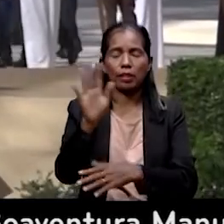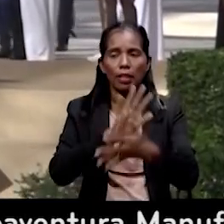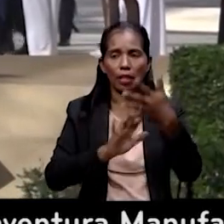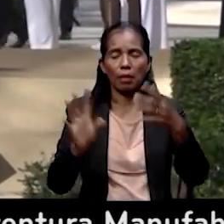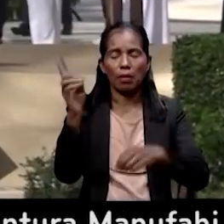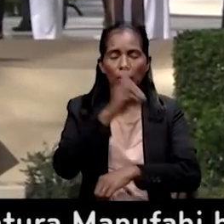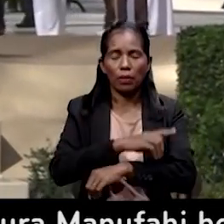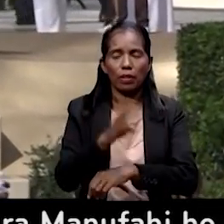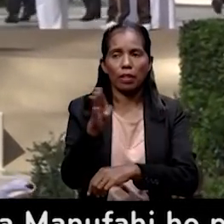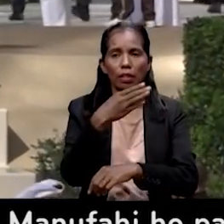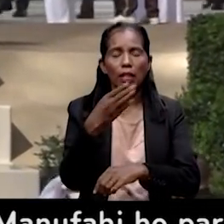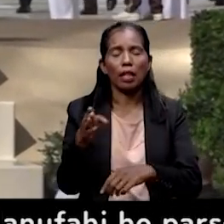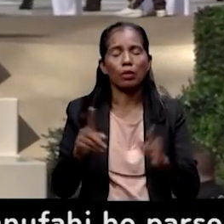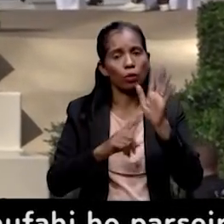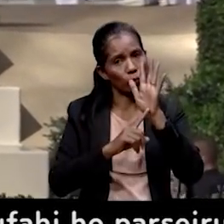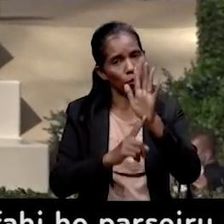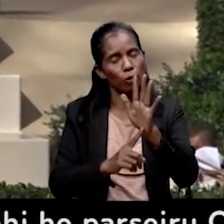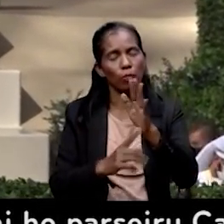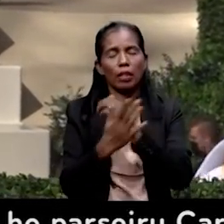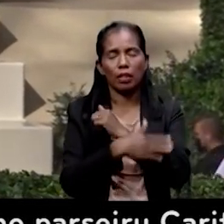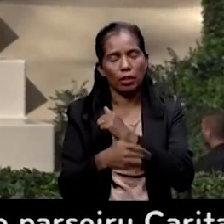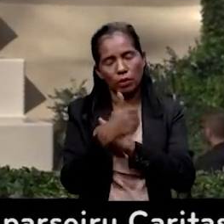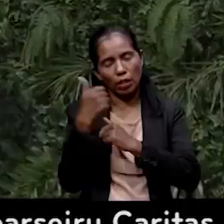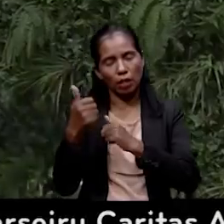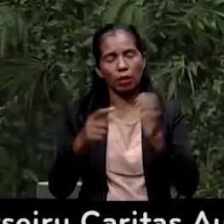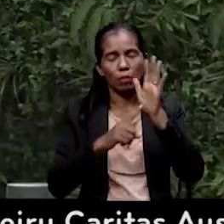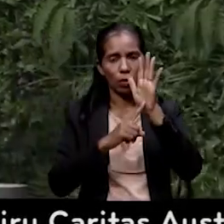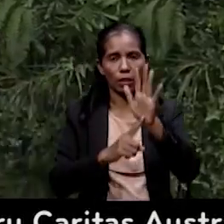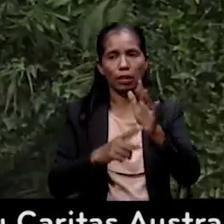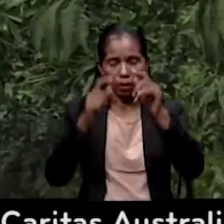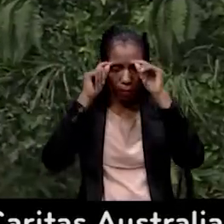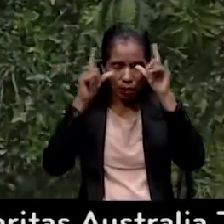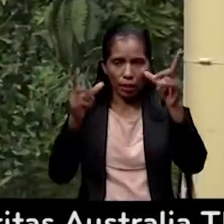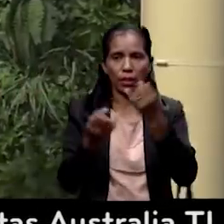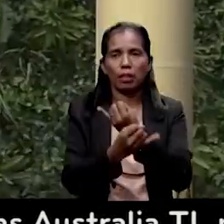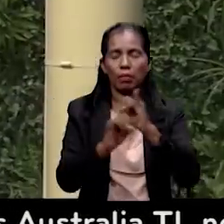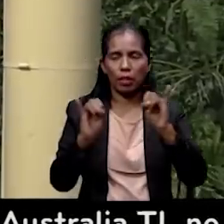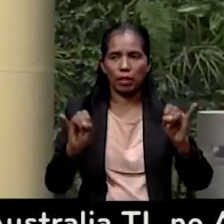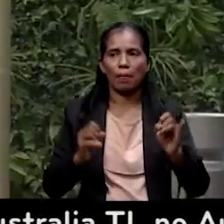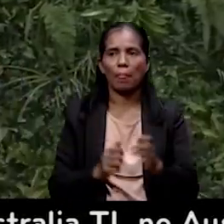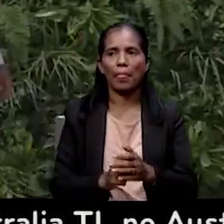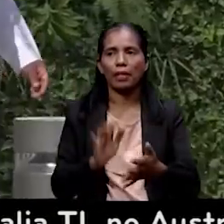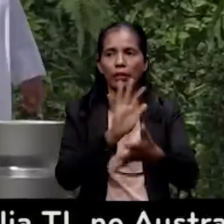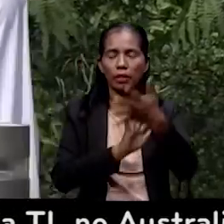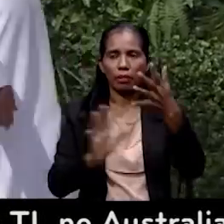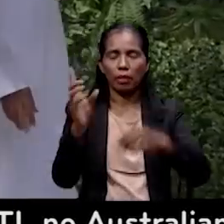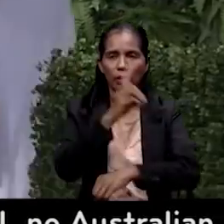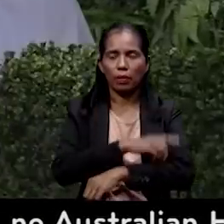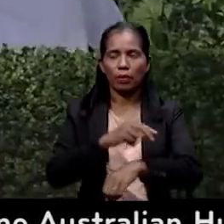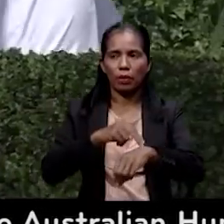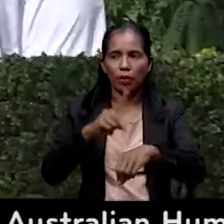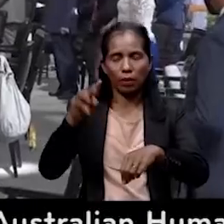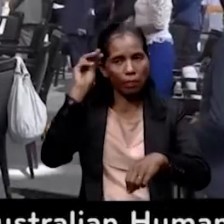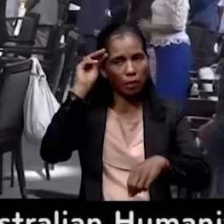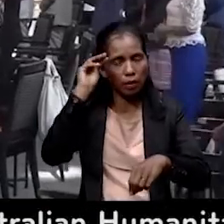podi hatudu bona san selu Timor-Leste ni independencia liu-liu United Arab Emirates. Ia celebrasan lorong nasional ne ministro